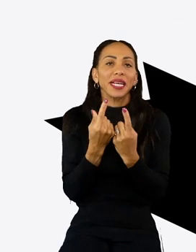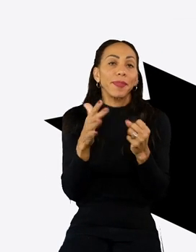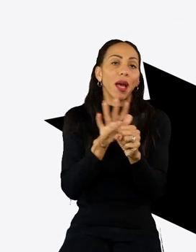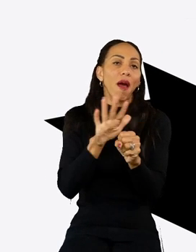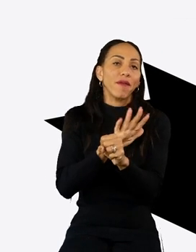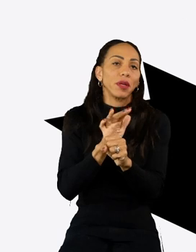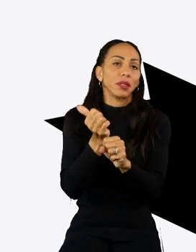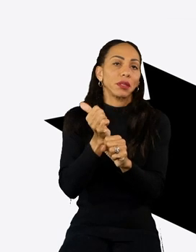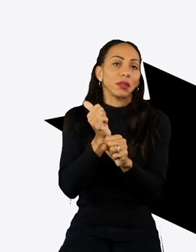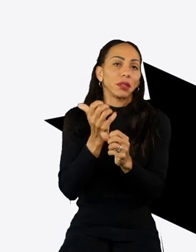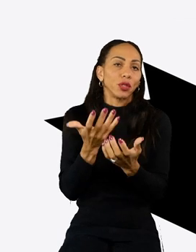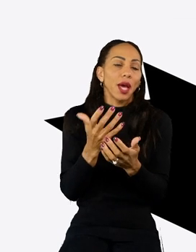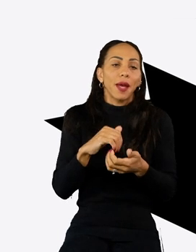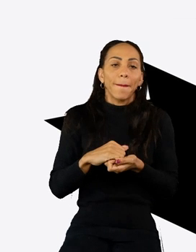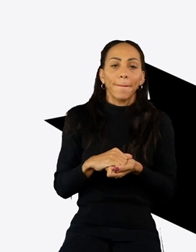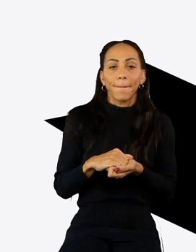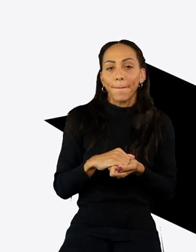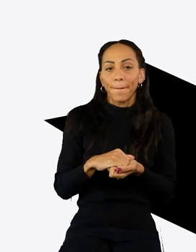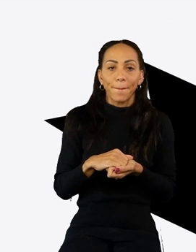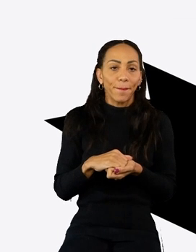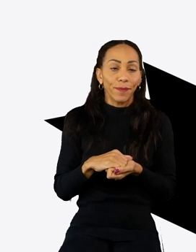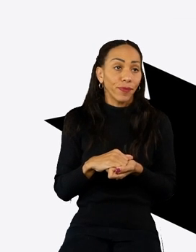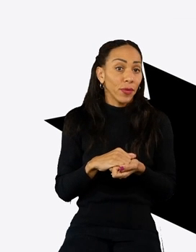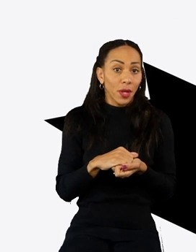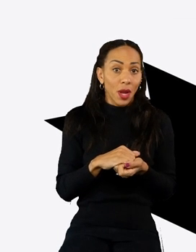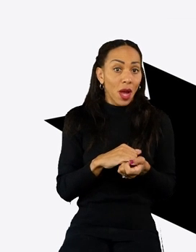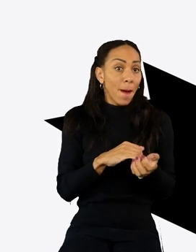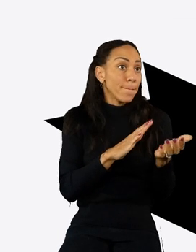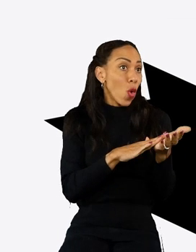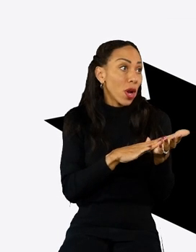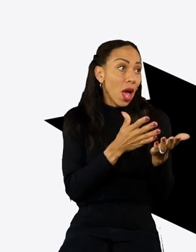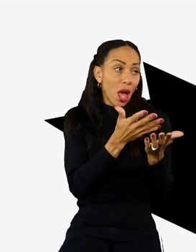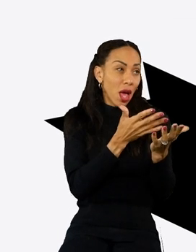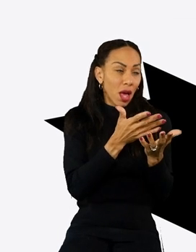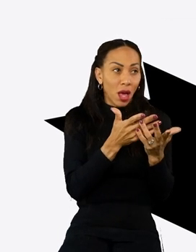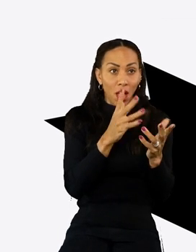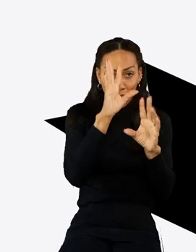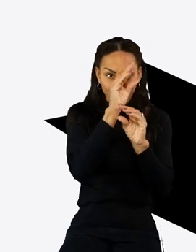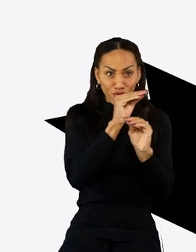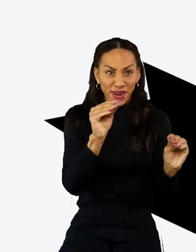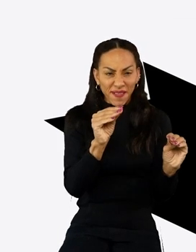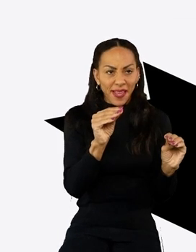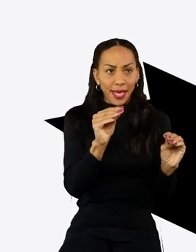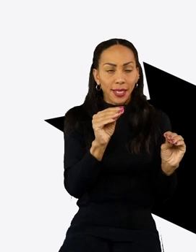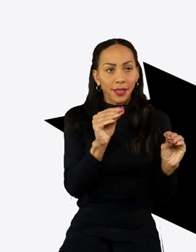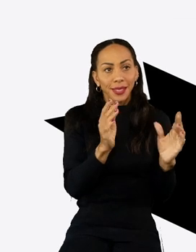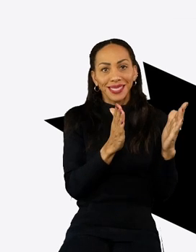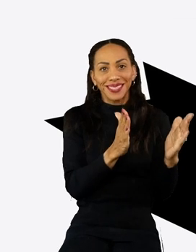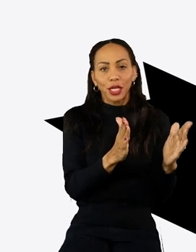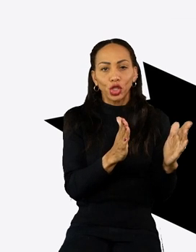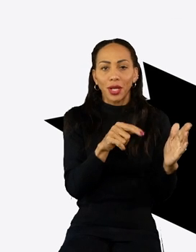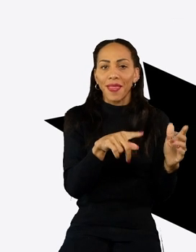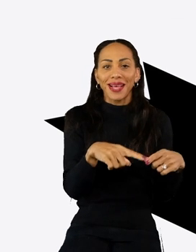20th of October. Now, I realise that we've talked about some of these things already, and maybe the conversation we had, Mona, about